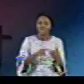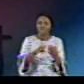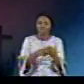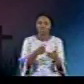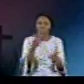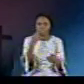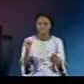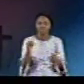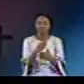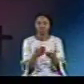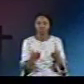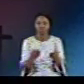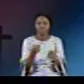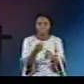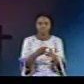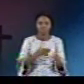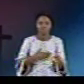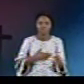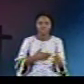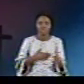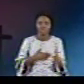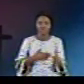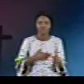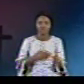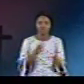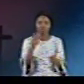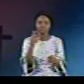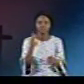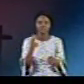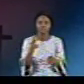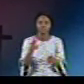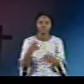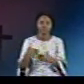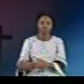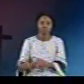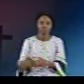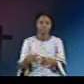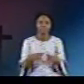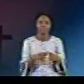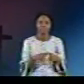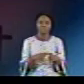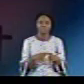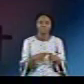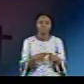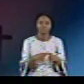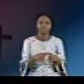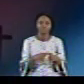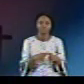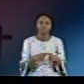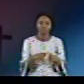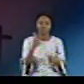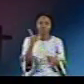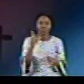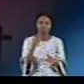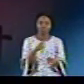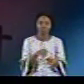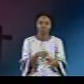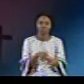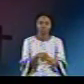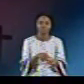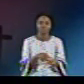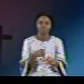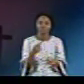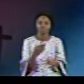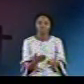sides something that has come up swelling from my two sides one set of time the team